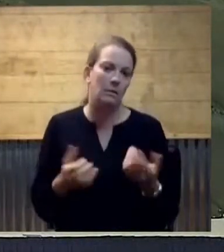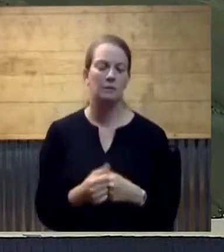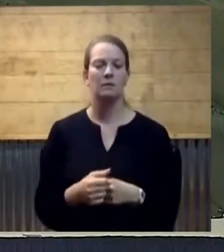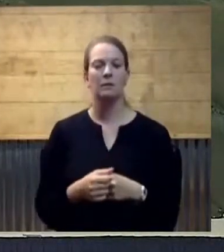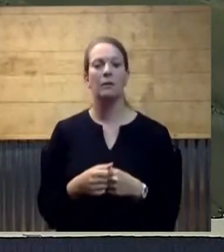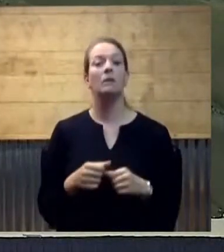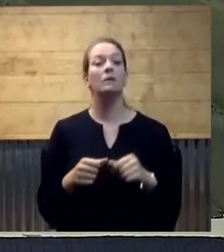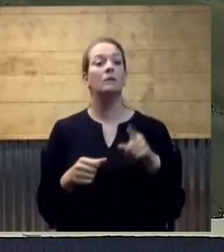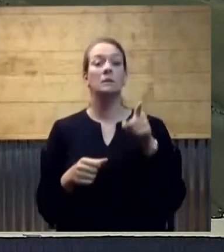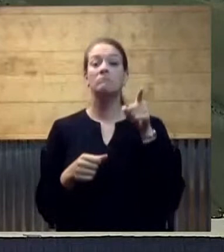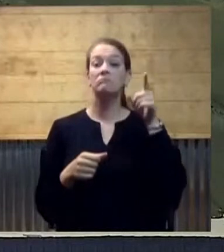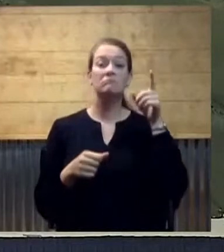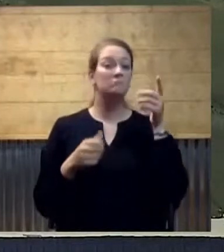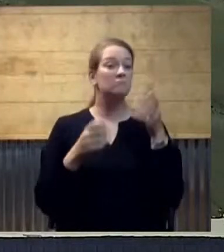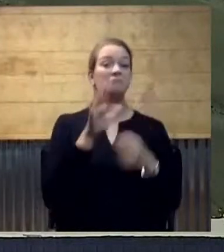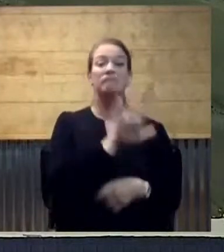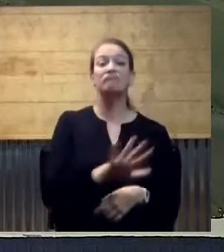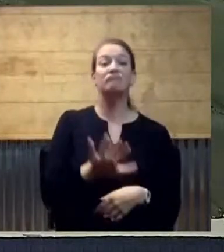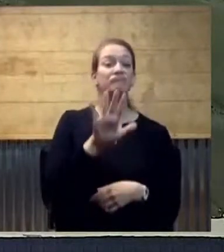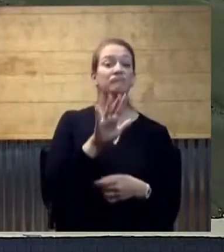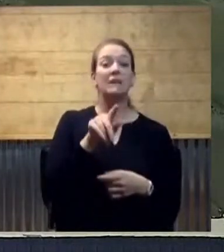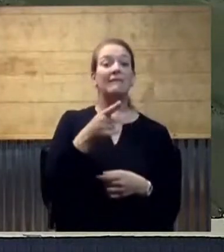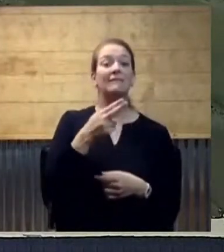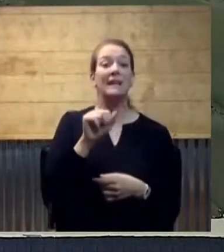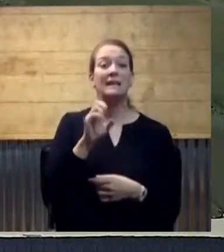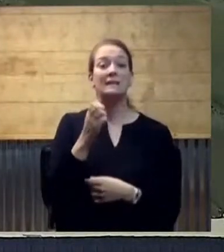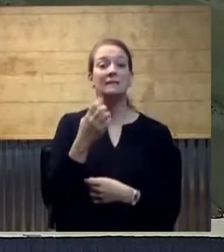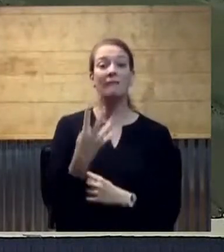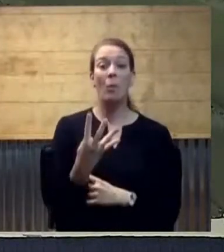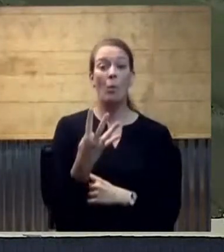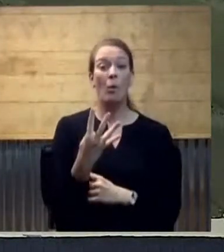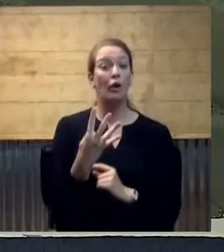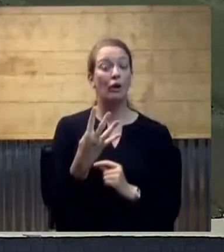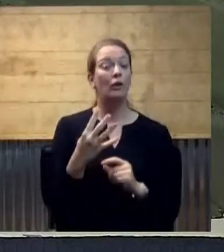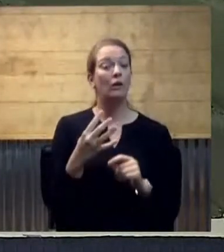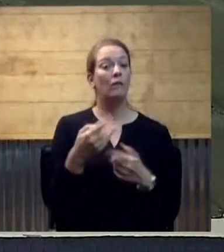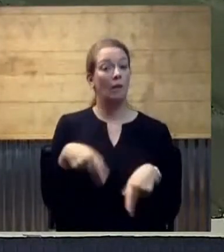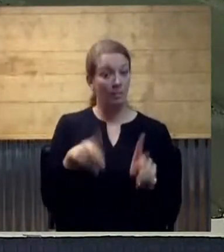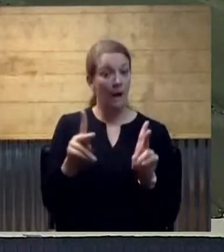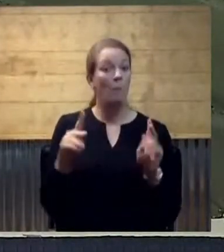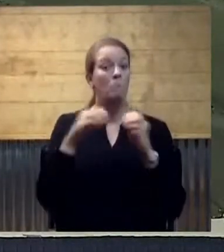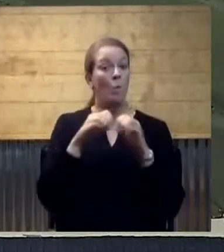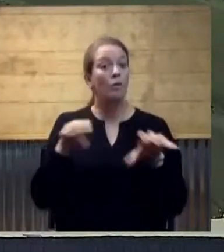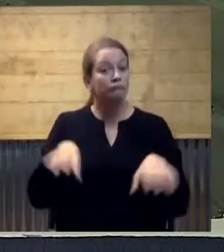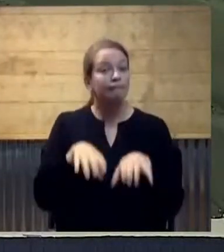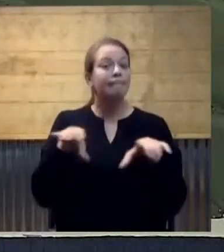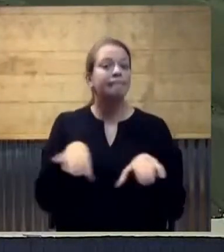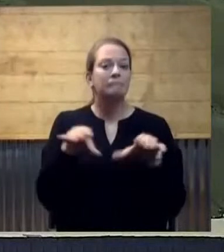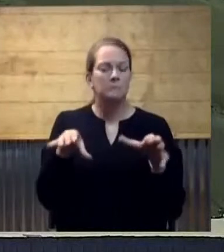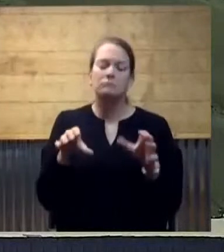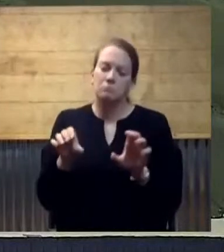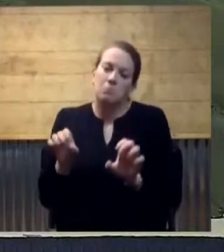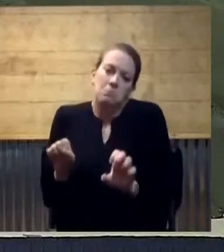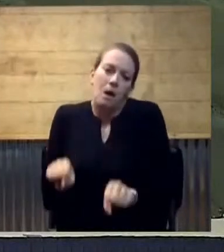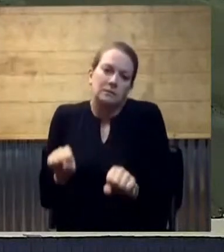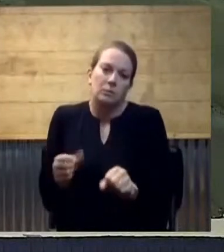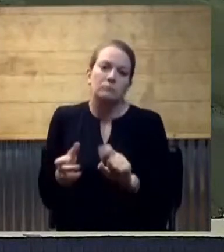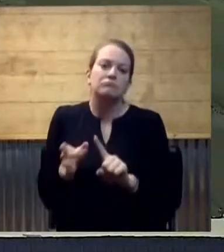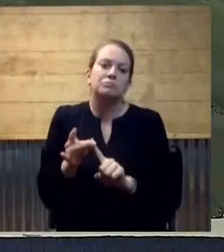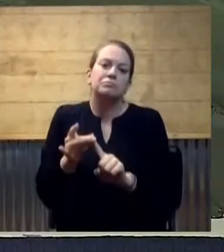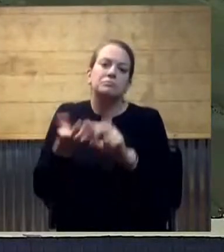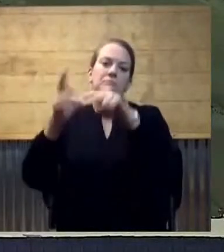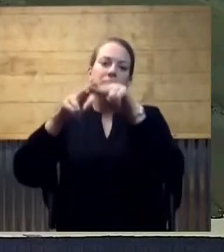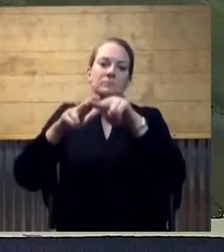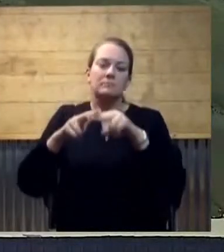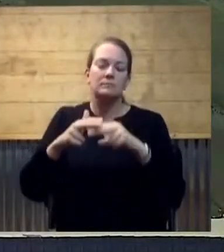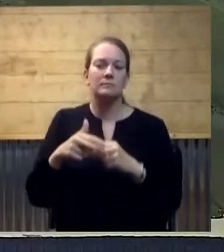phase 4, more activity, could that bring up the infection rate? Yes. Could the fact that the traffic is way